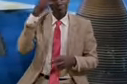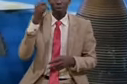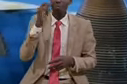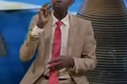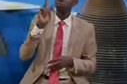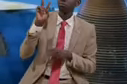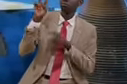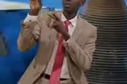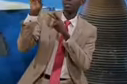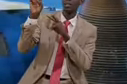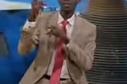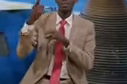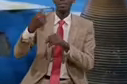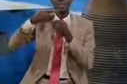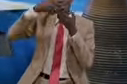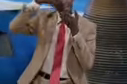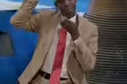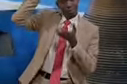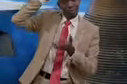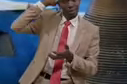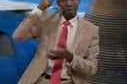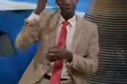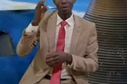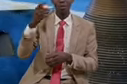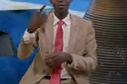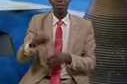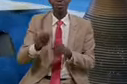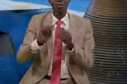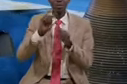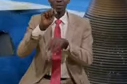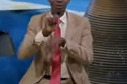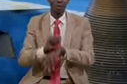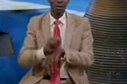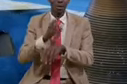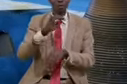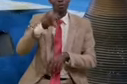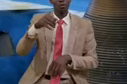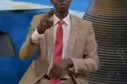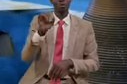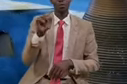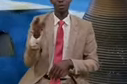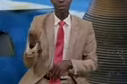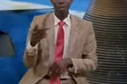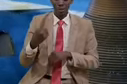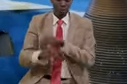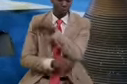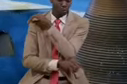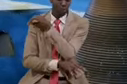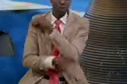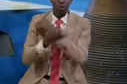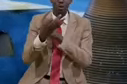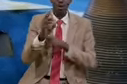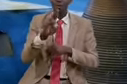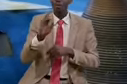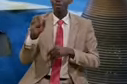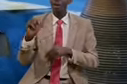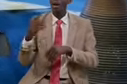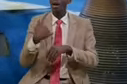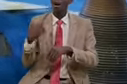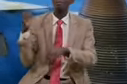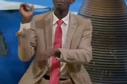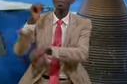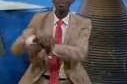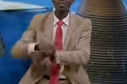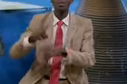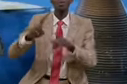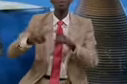the Lion of the tribe of Judah, the Root of David, has prevailed to